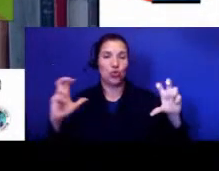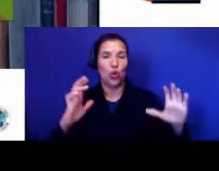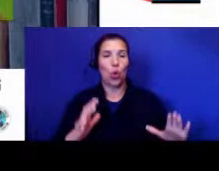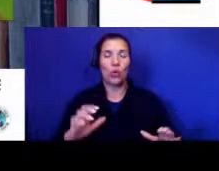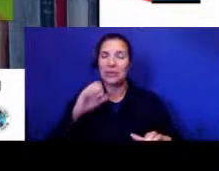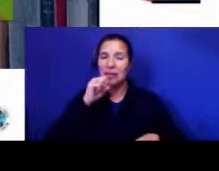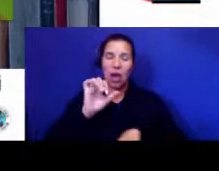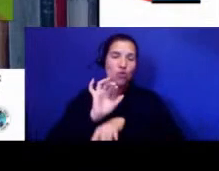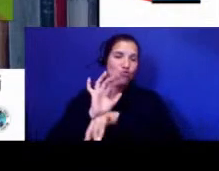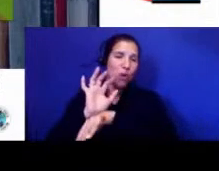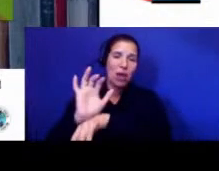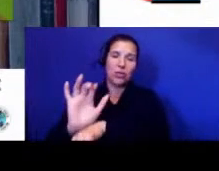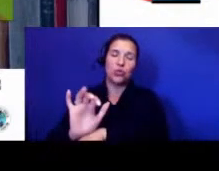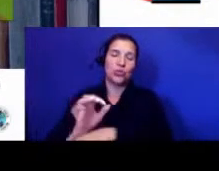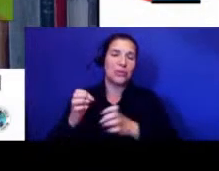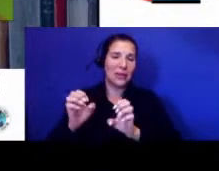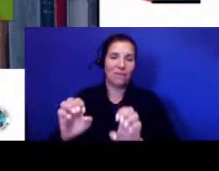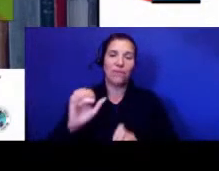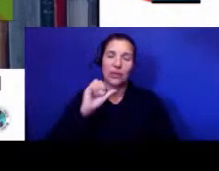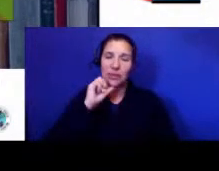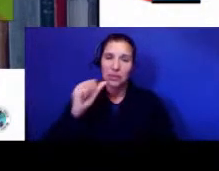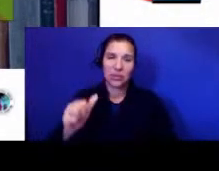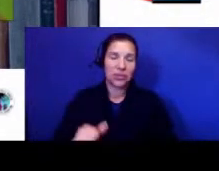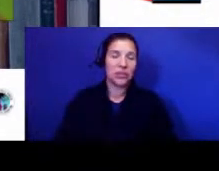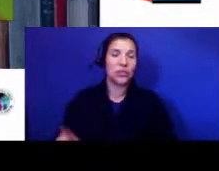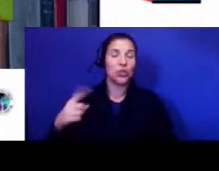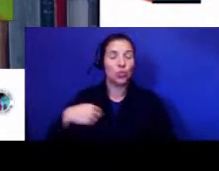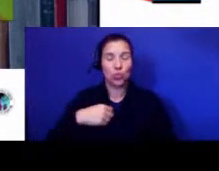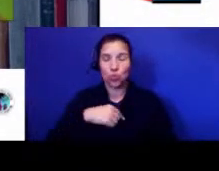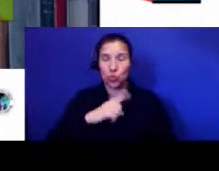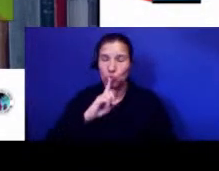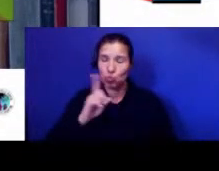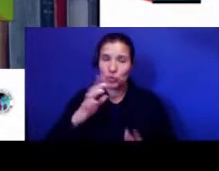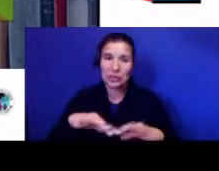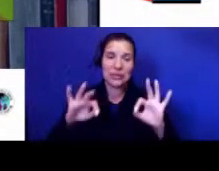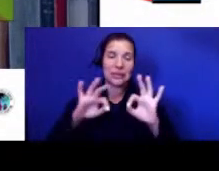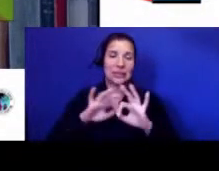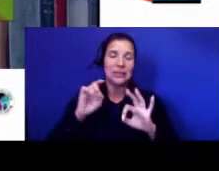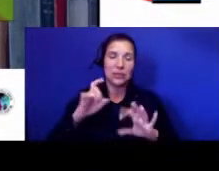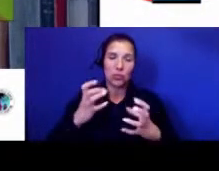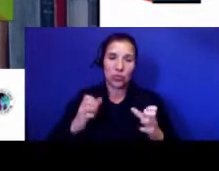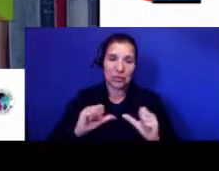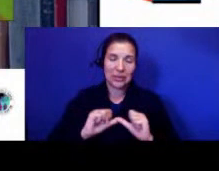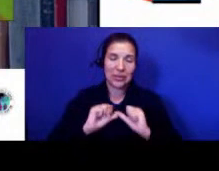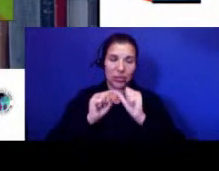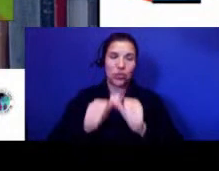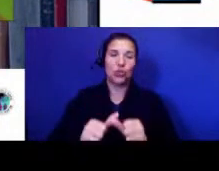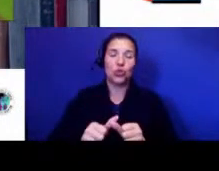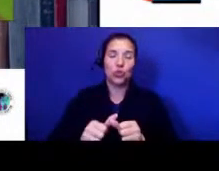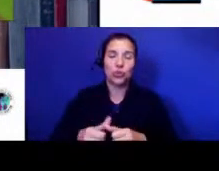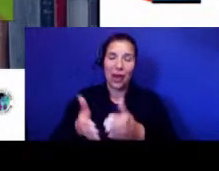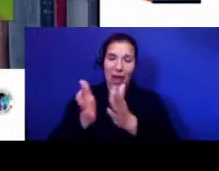grassroots efforts. We really want to continue to ask